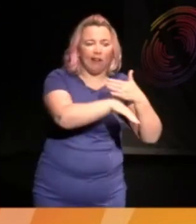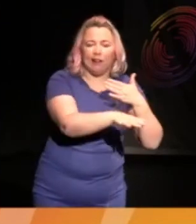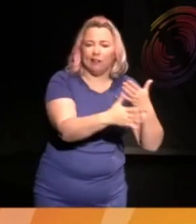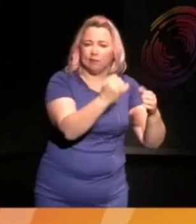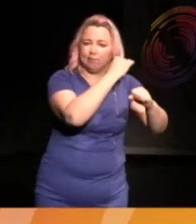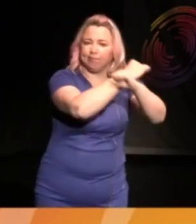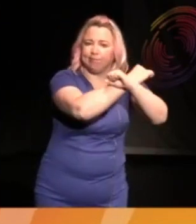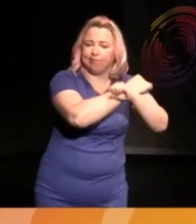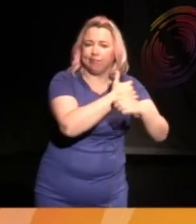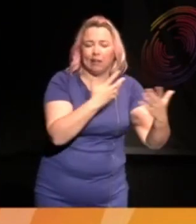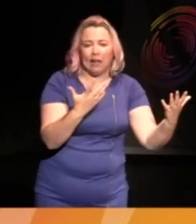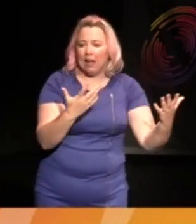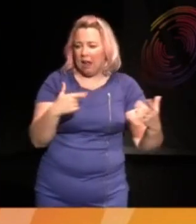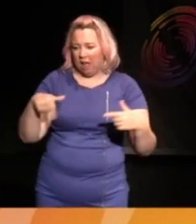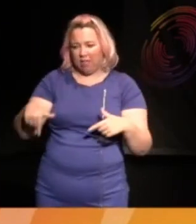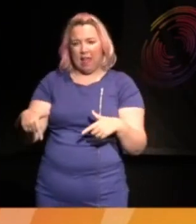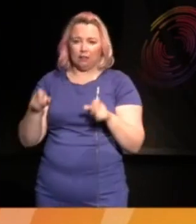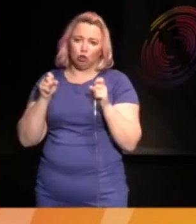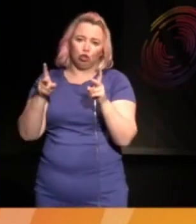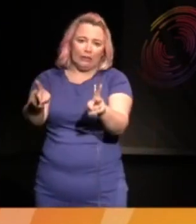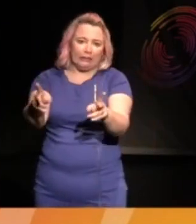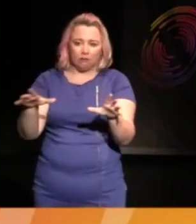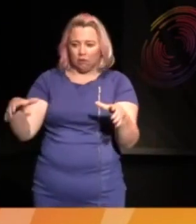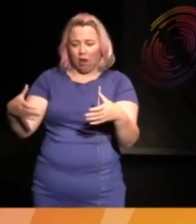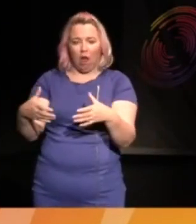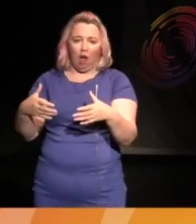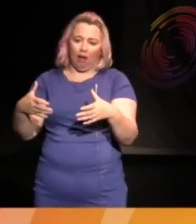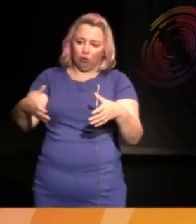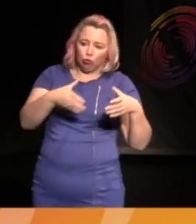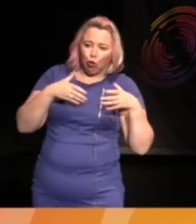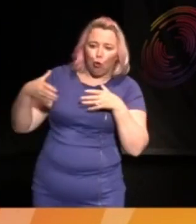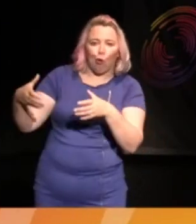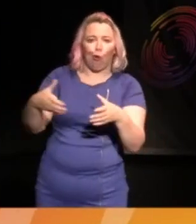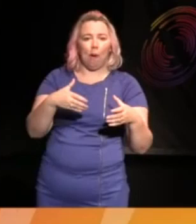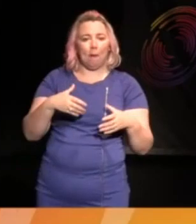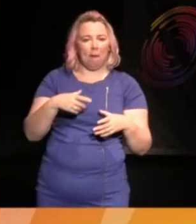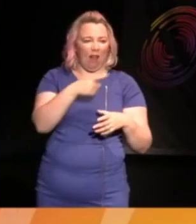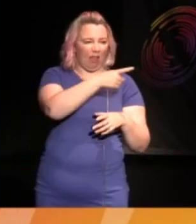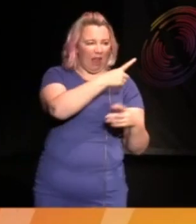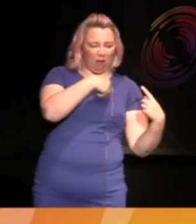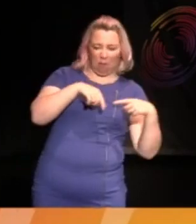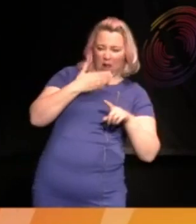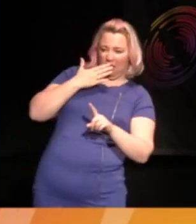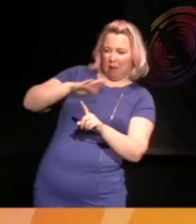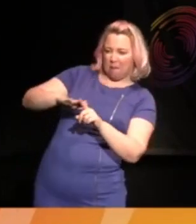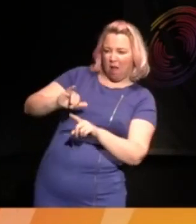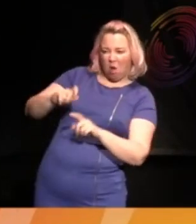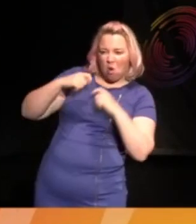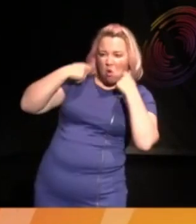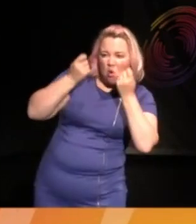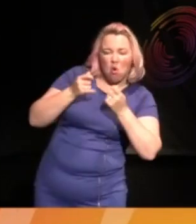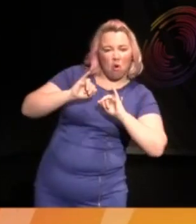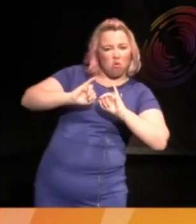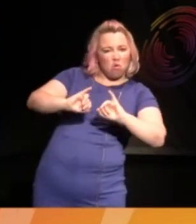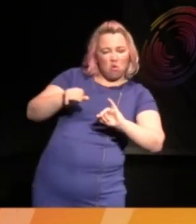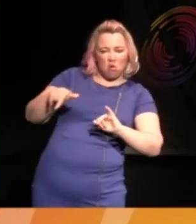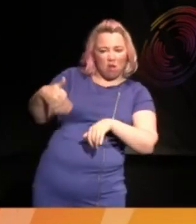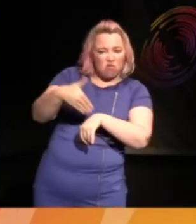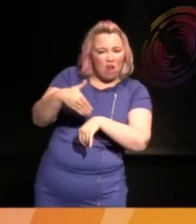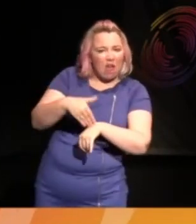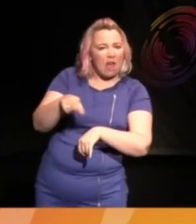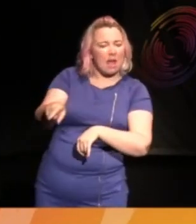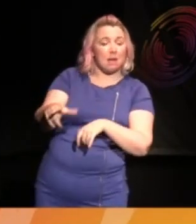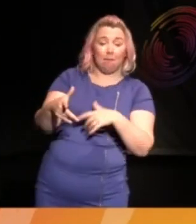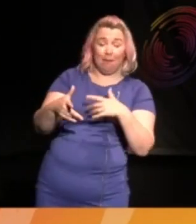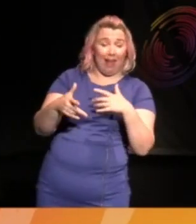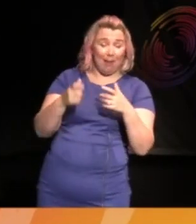then because they're in groups meeting up, then they're deemed antisocial or, associated with antisocial behaviour, and it just